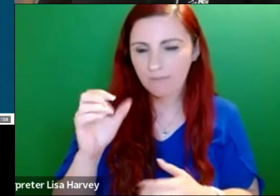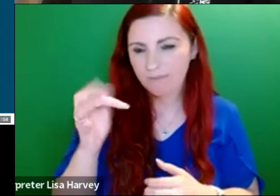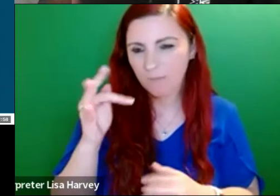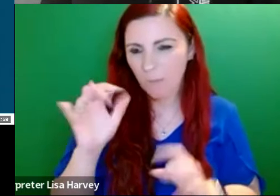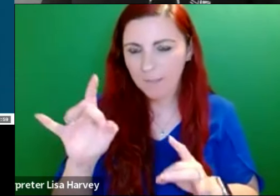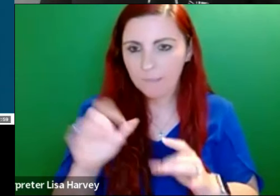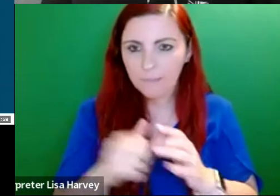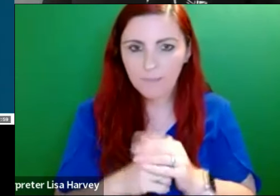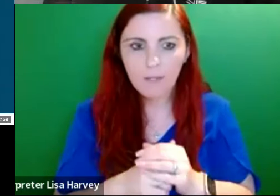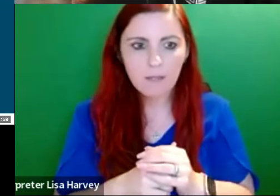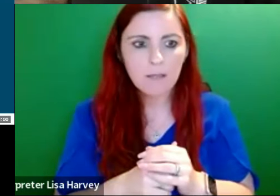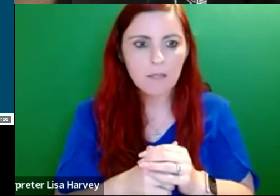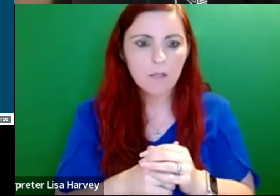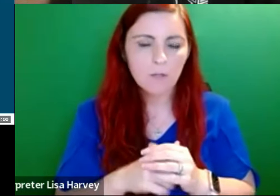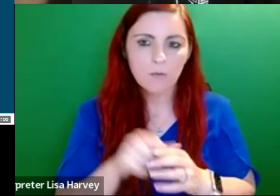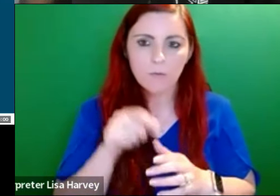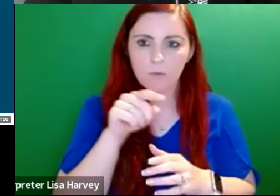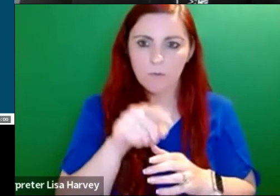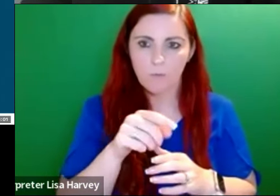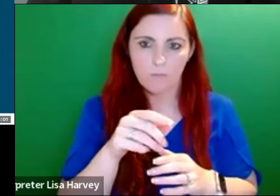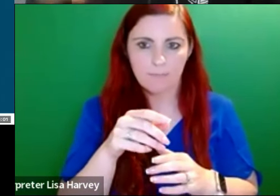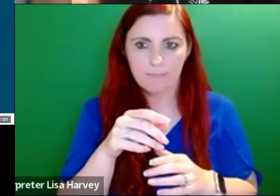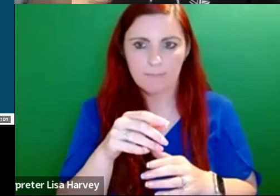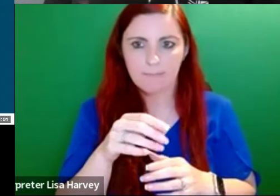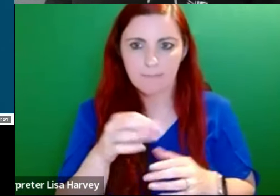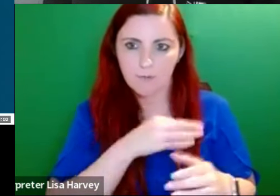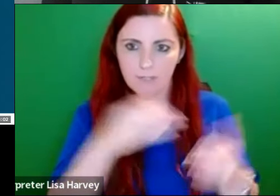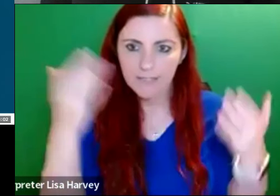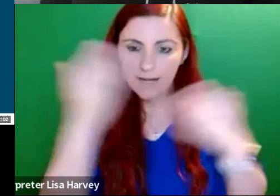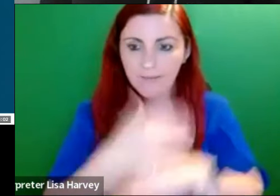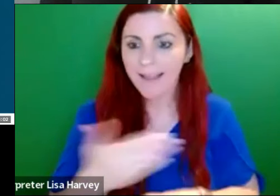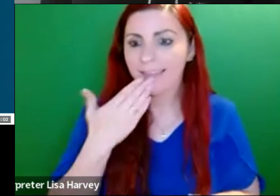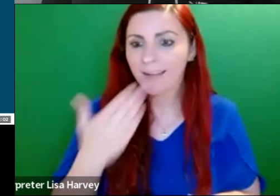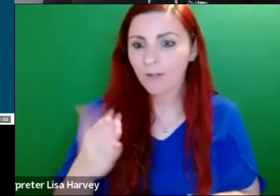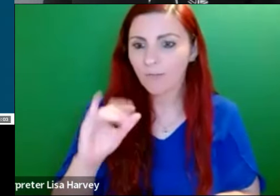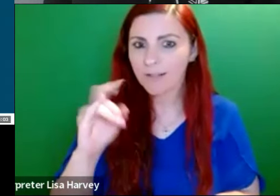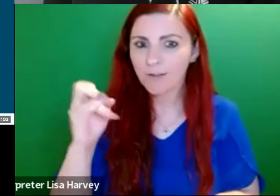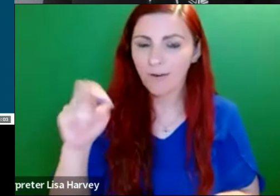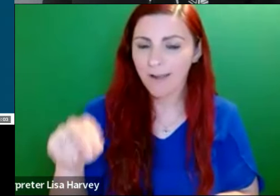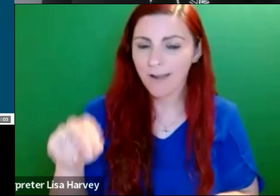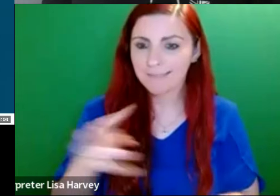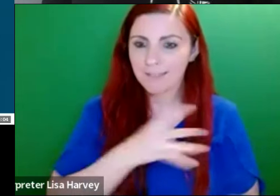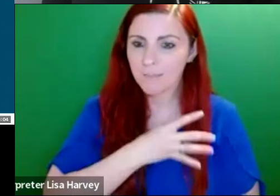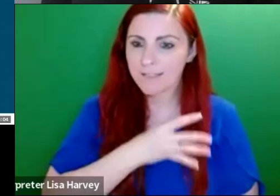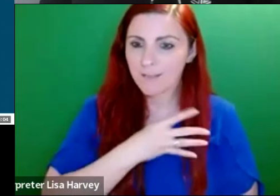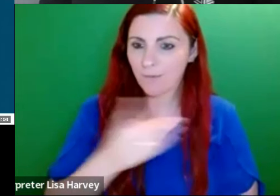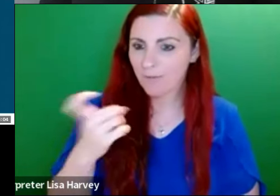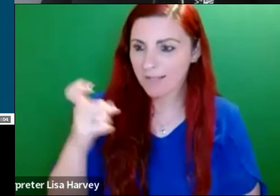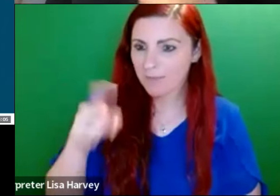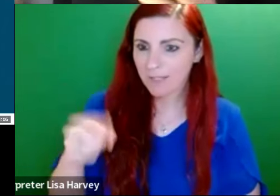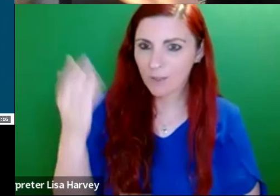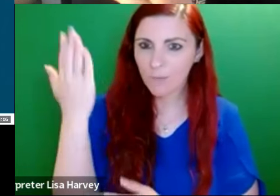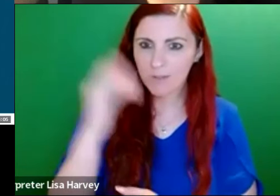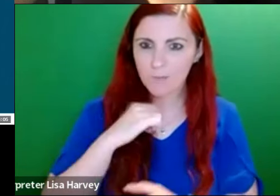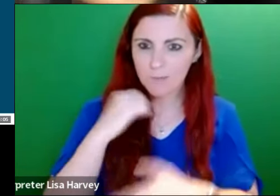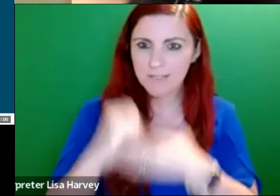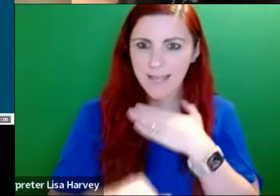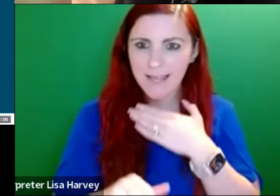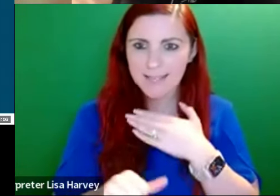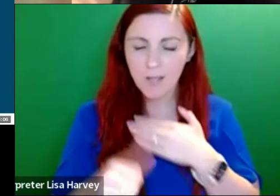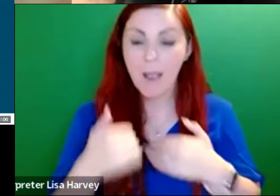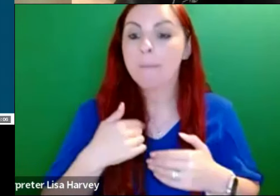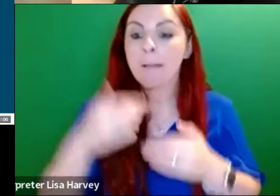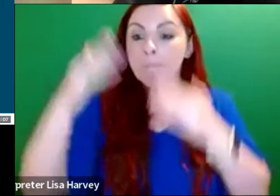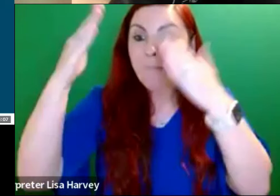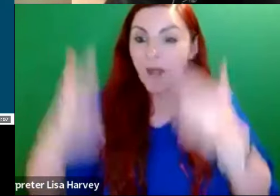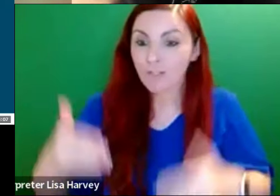It's great to be here, and I want to thank the seminar committee for inviting me to present today. Sorry, my monitor is over